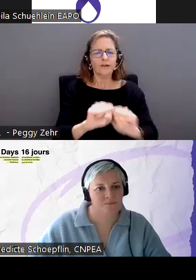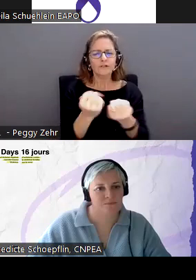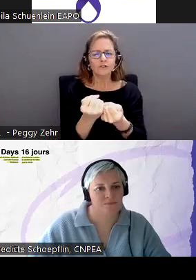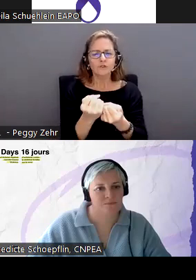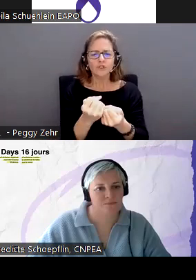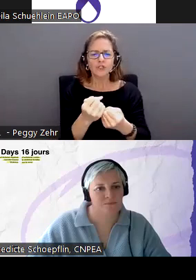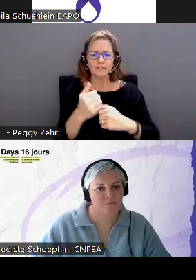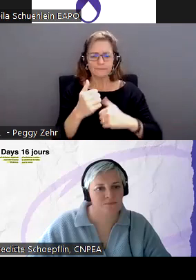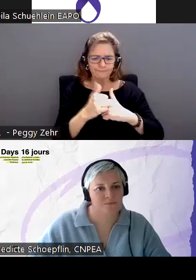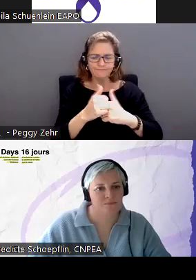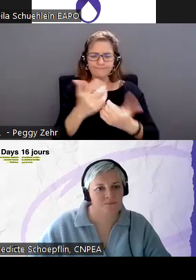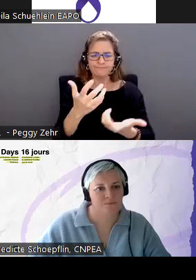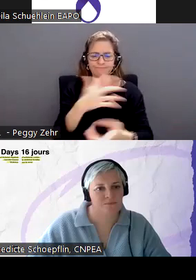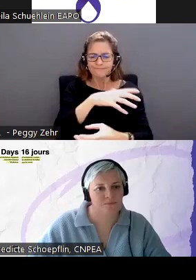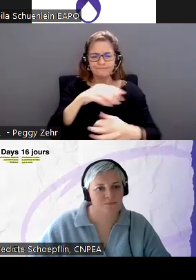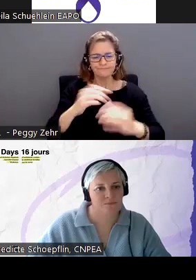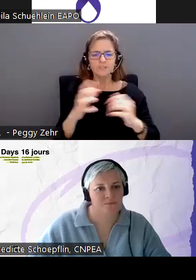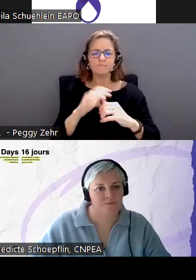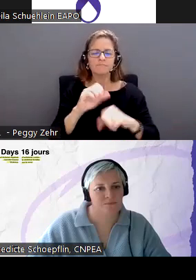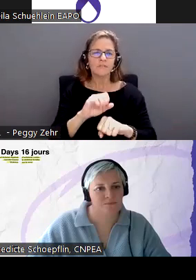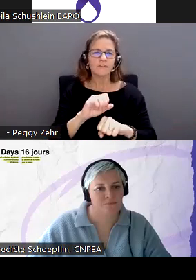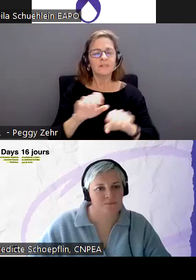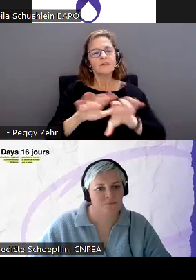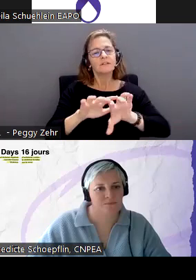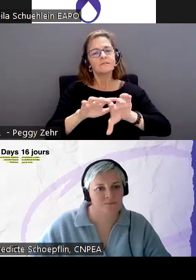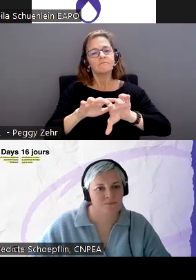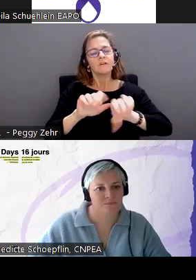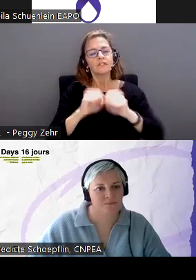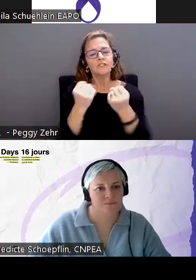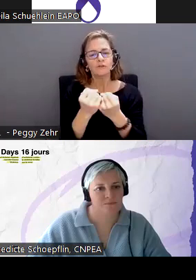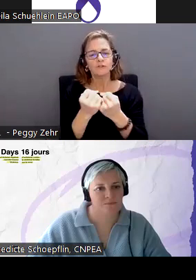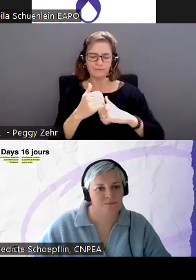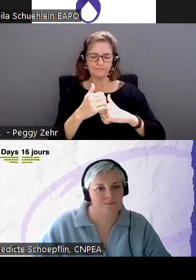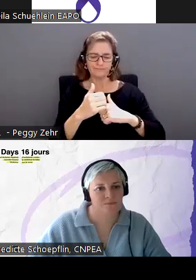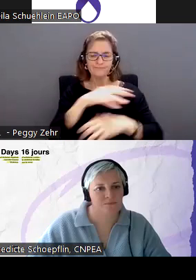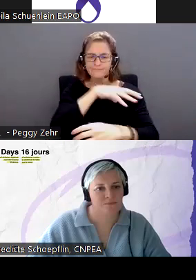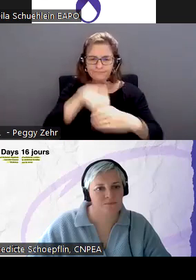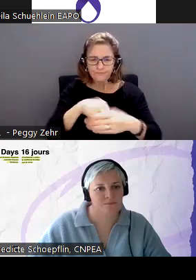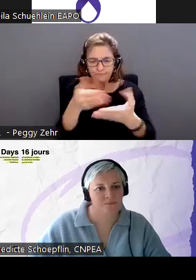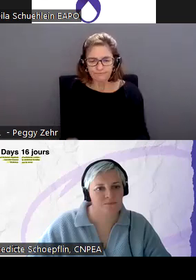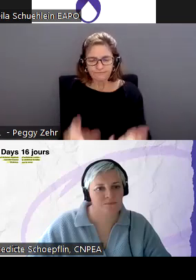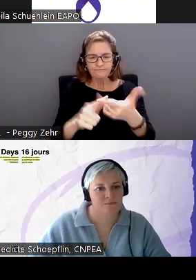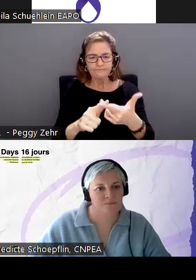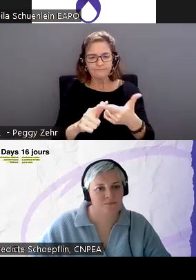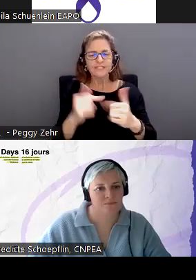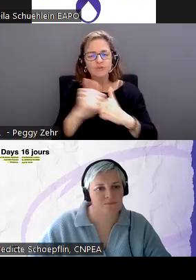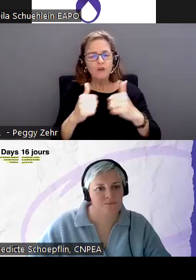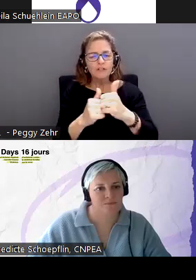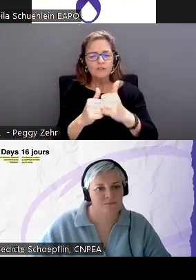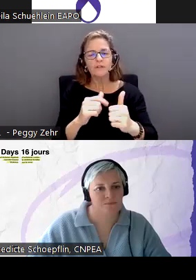the systemic inequities, the structural violence that informs lives and